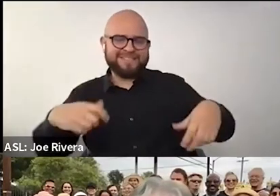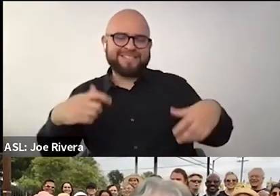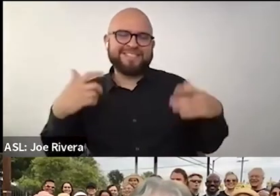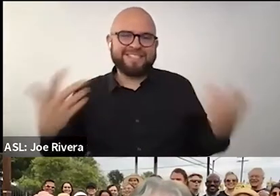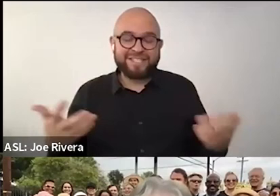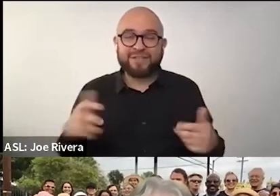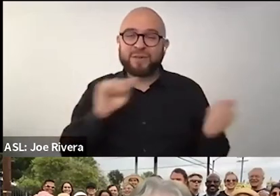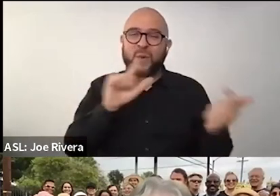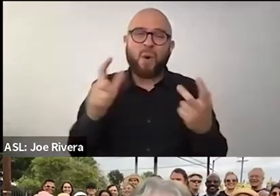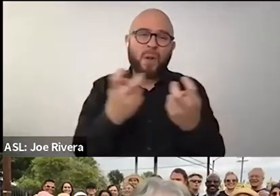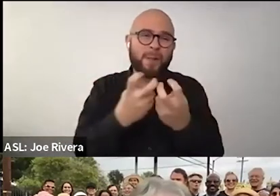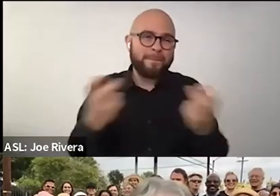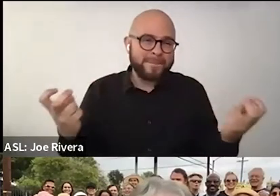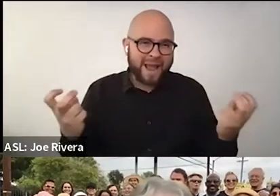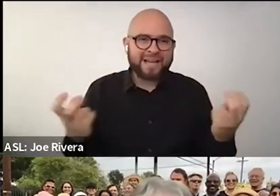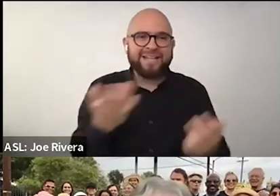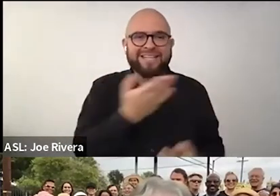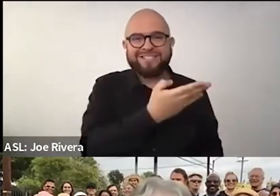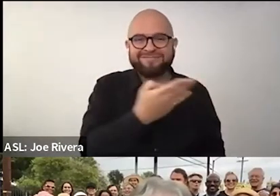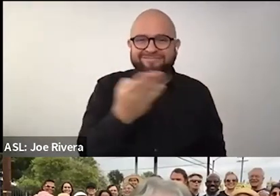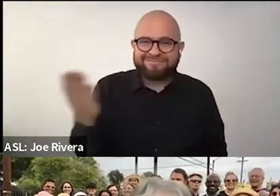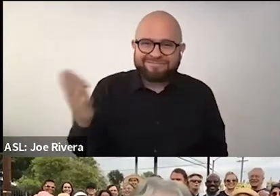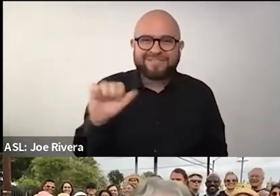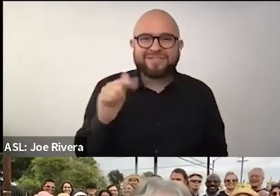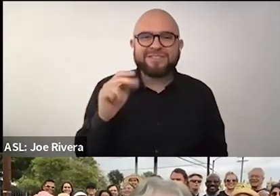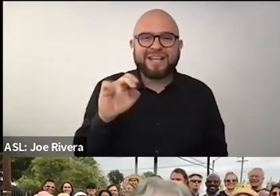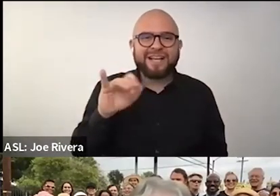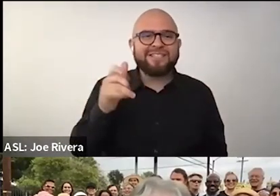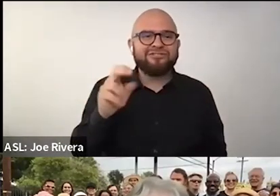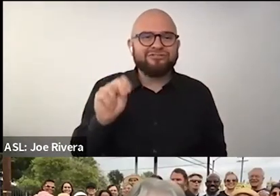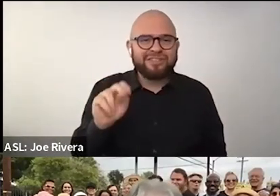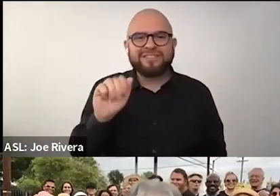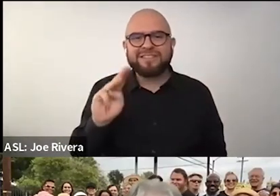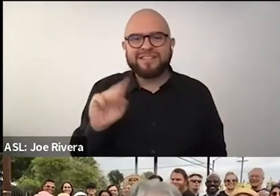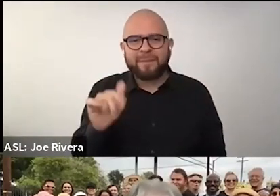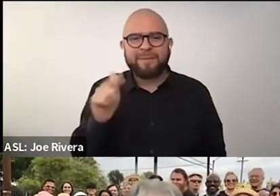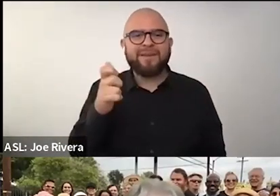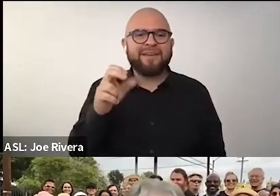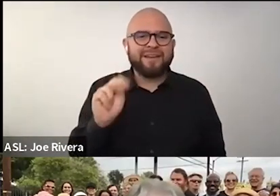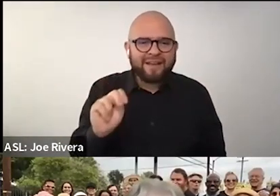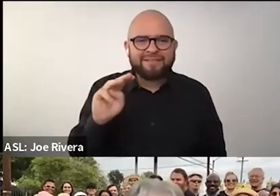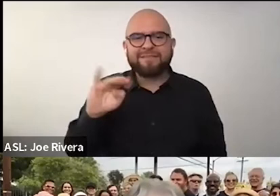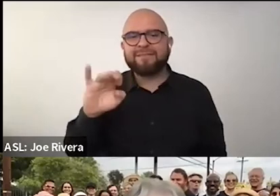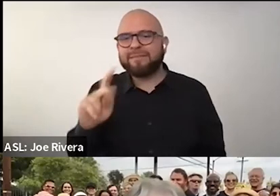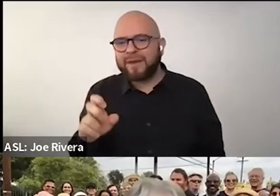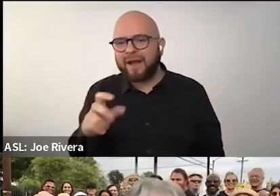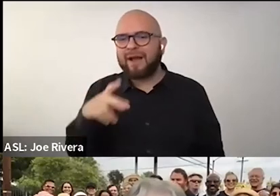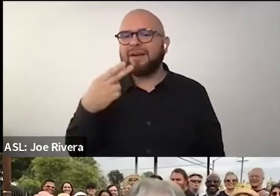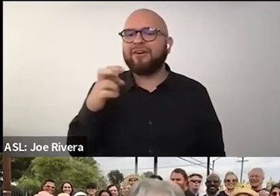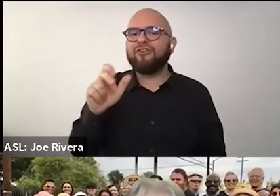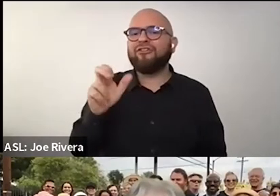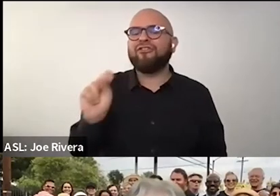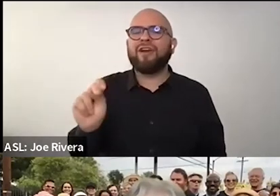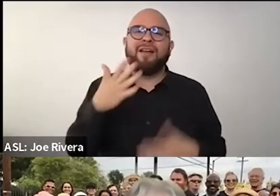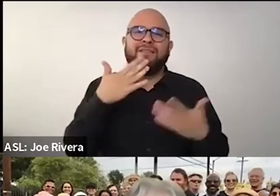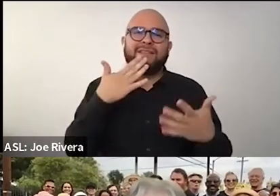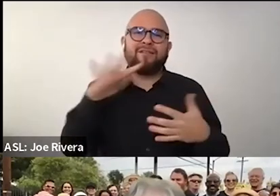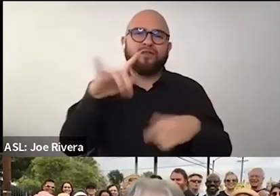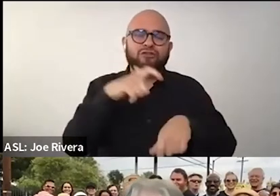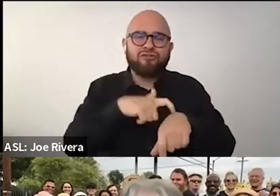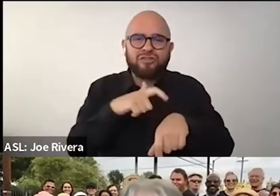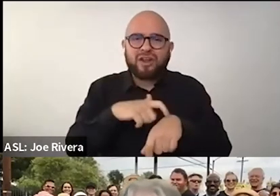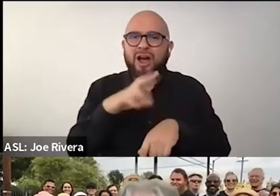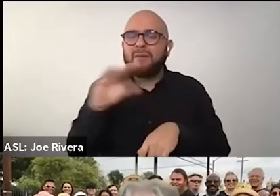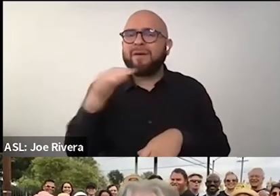Amy, Ellen, so very much appreciate you taking the time and volunteering to be with us here today. And